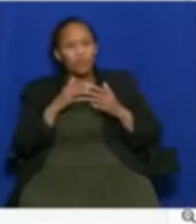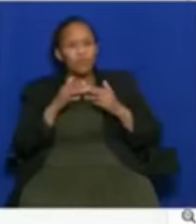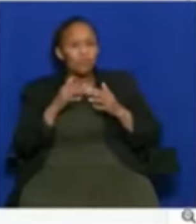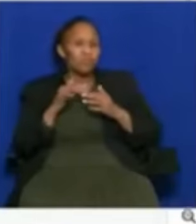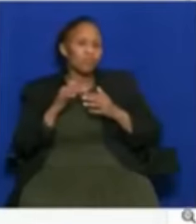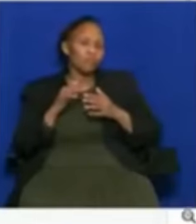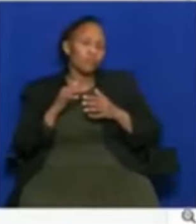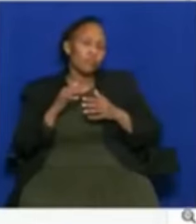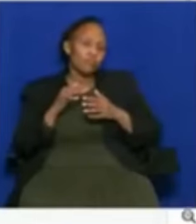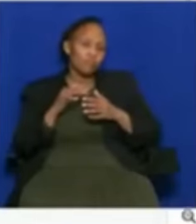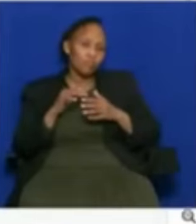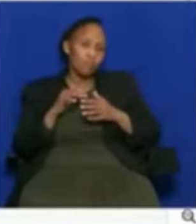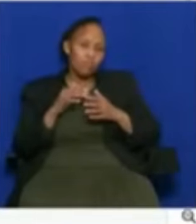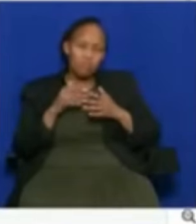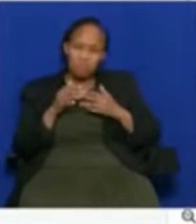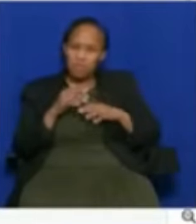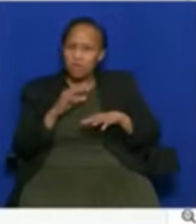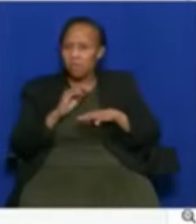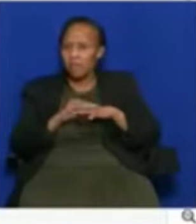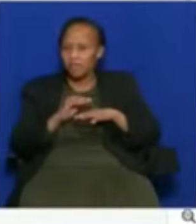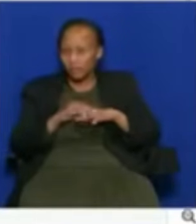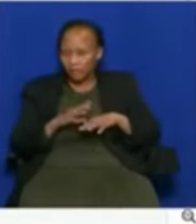or something,